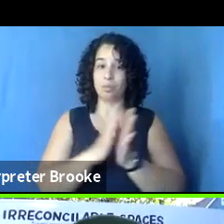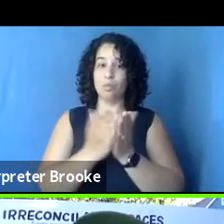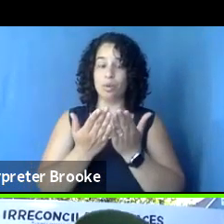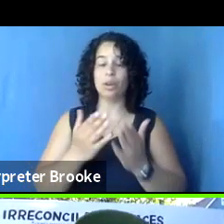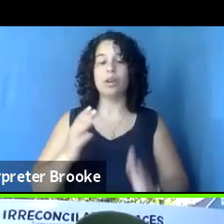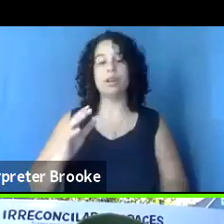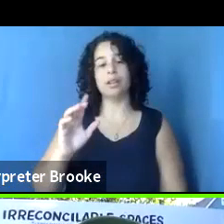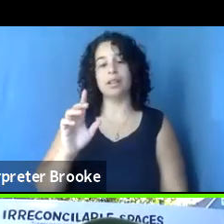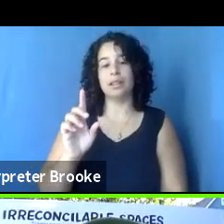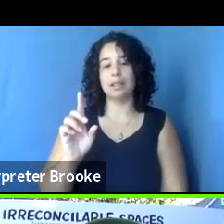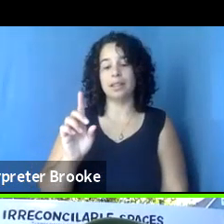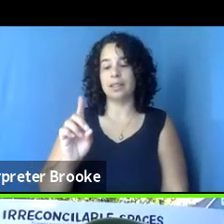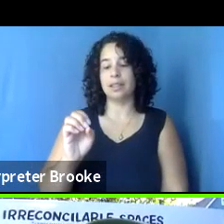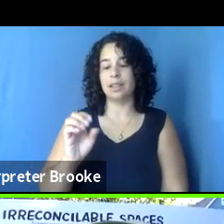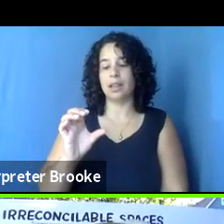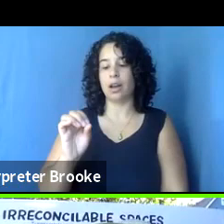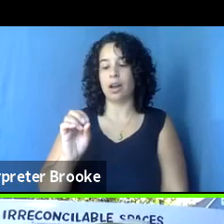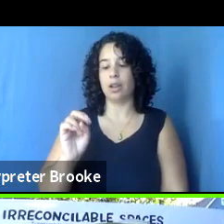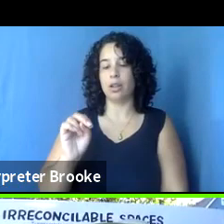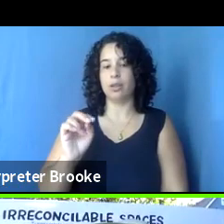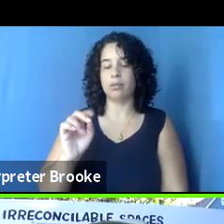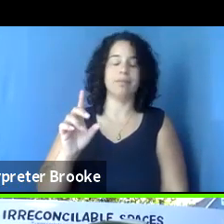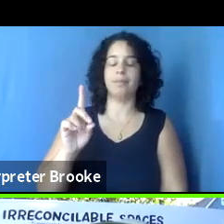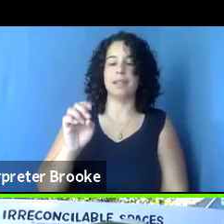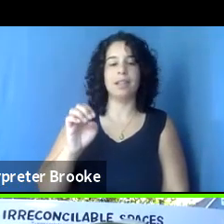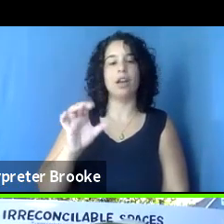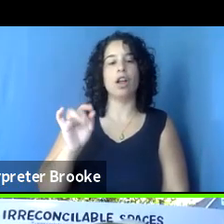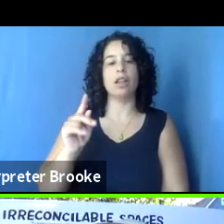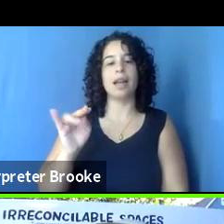Nahani. And